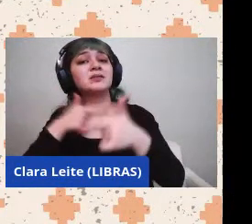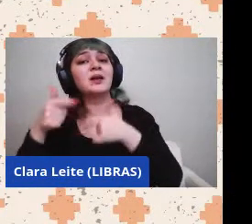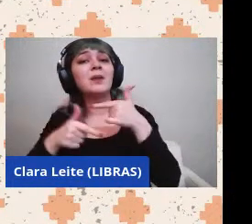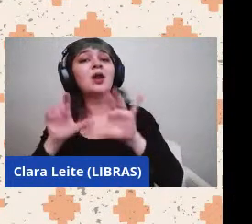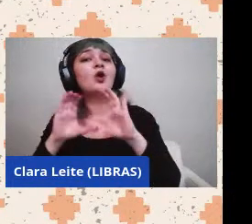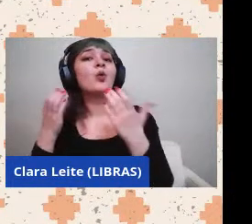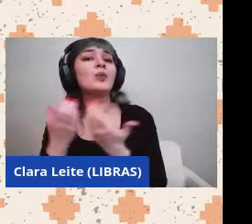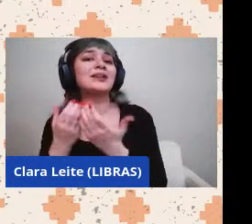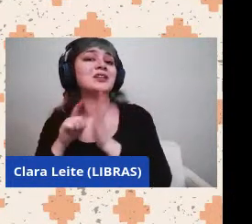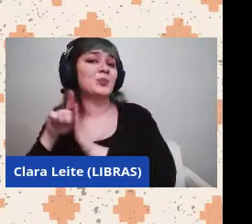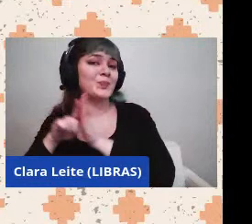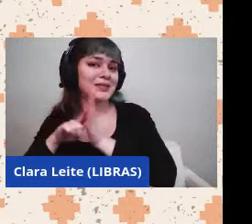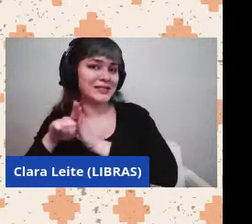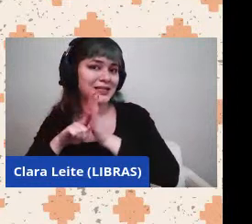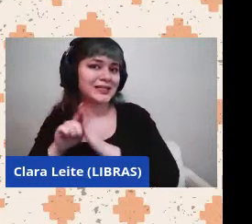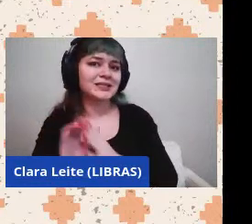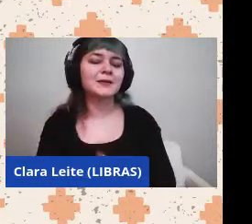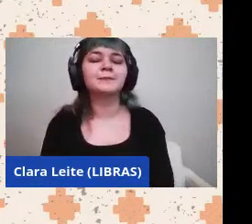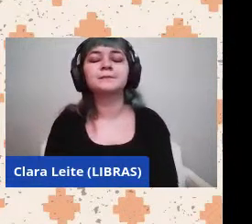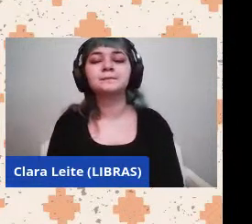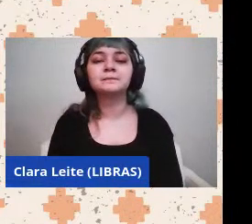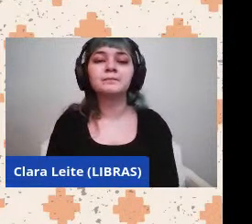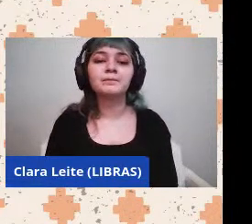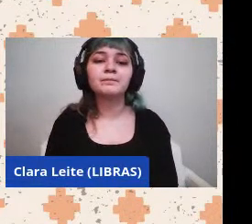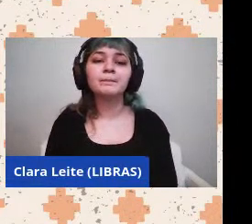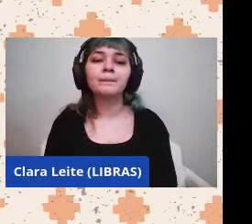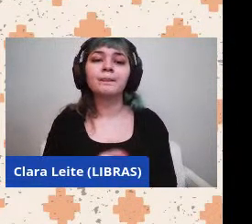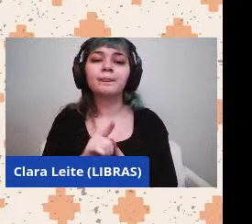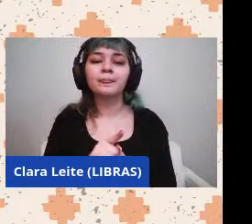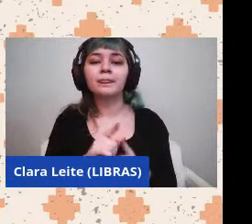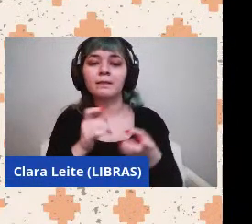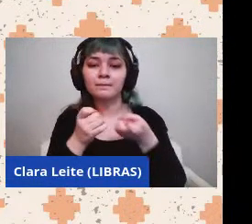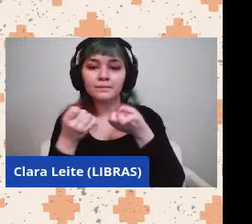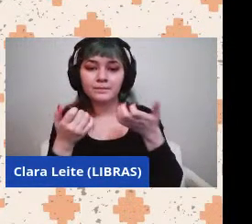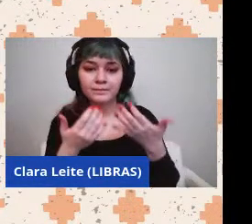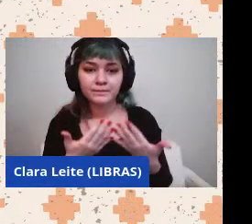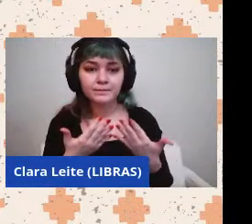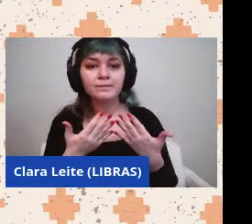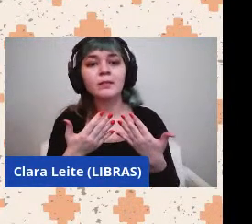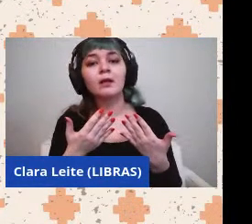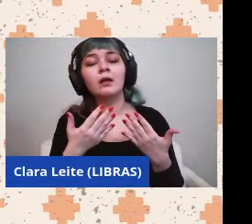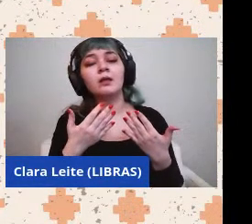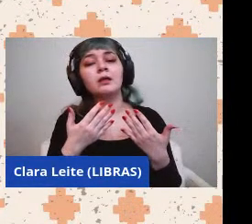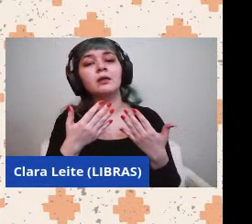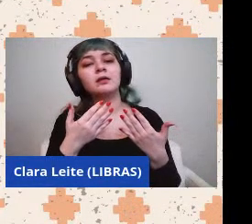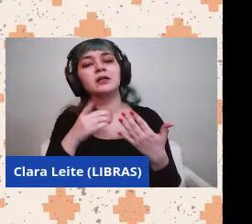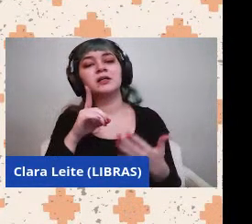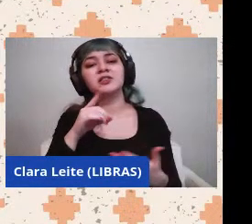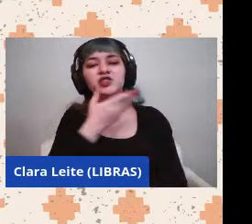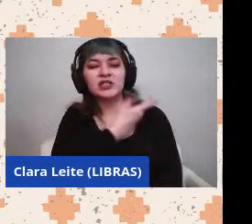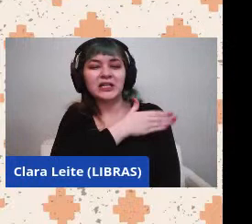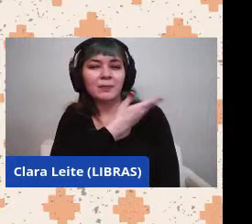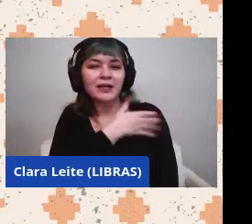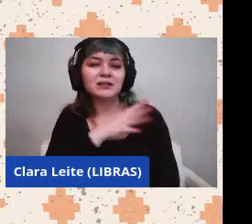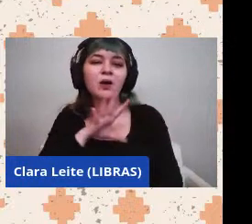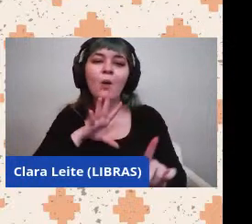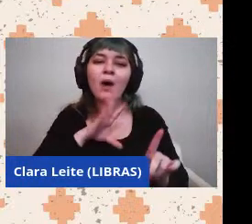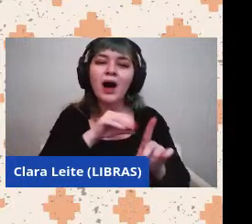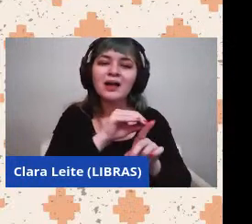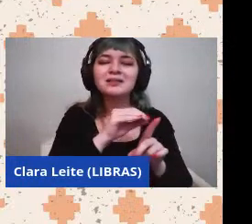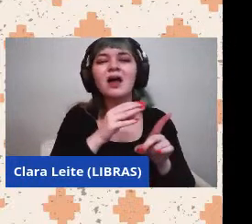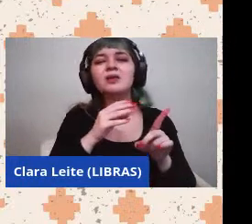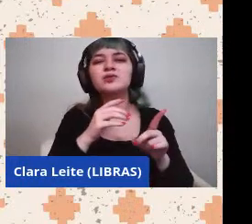the area of code addresses, as I said, issues of discrimination, issues of harassment, issues